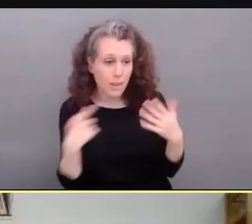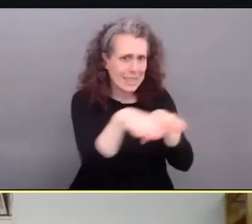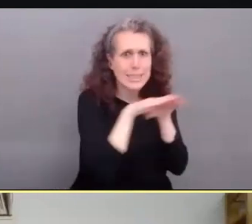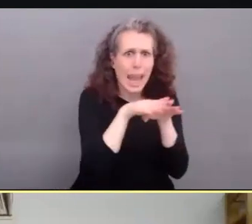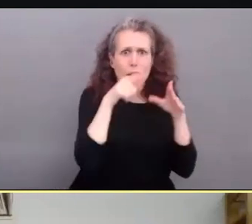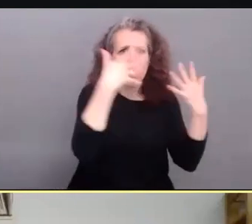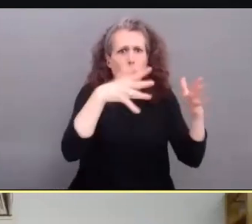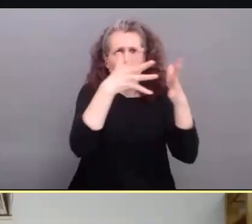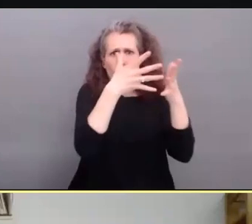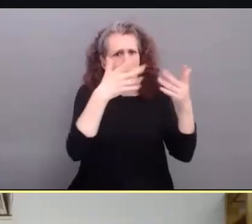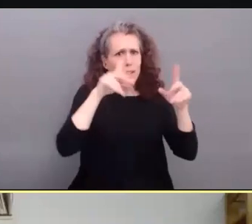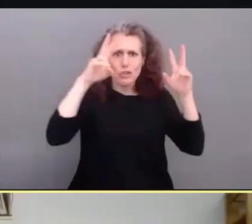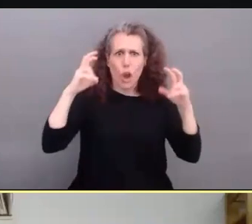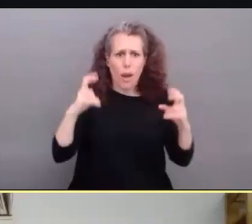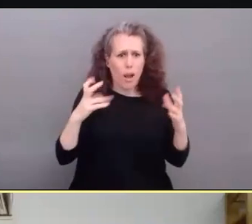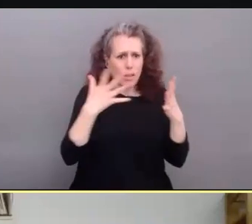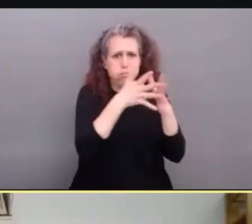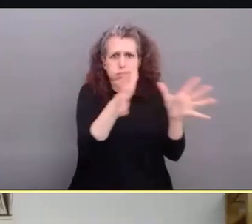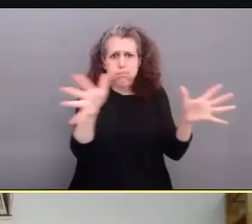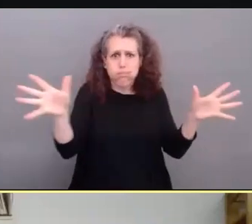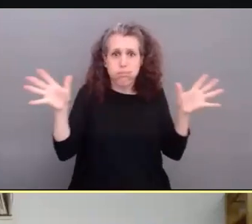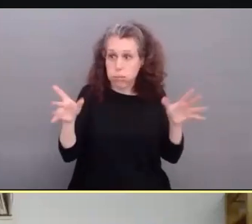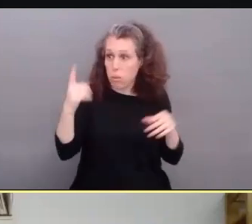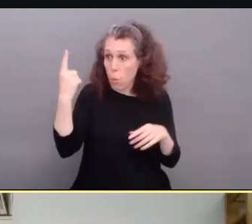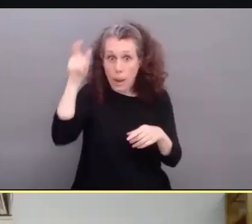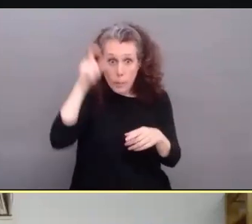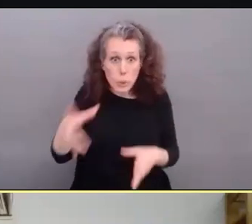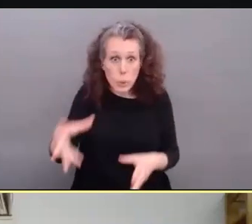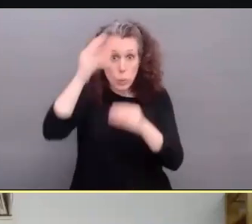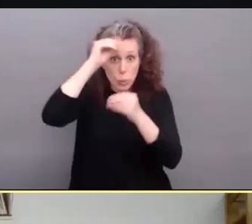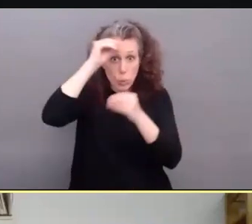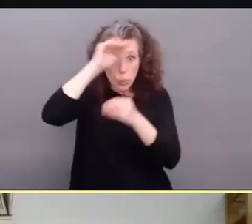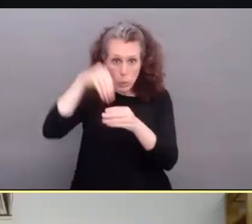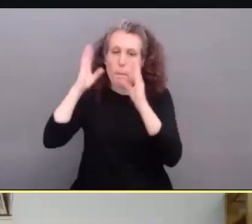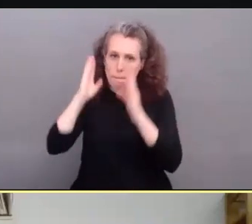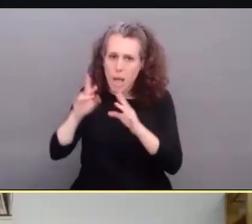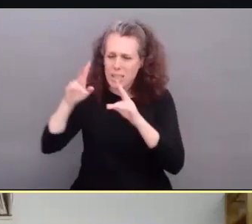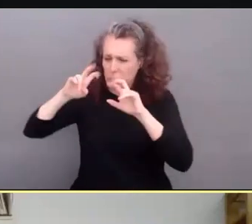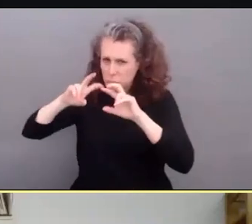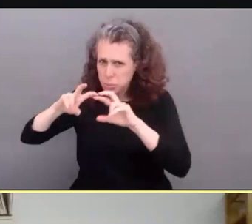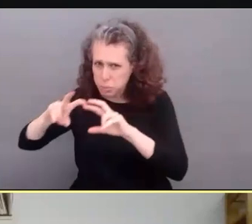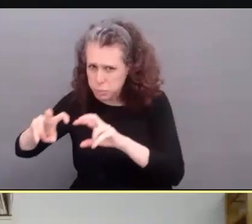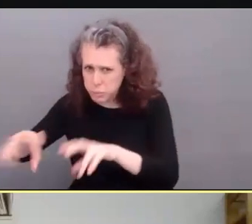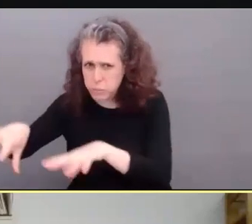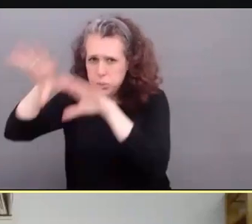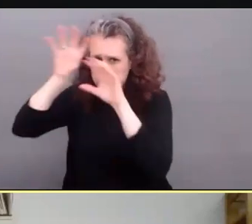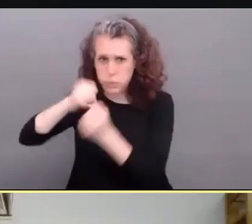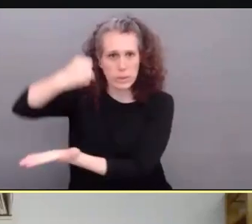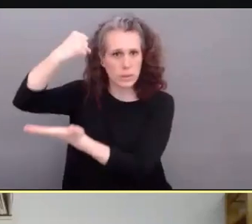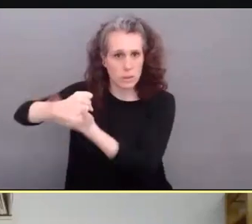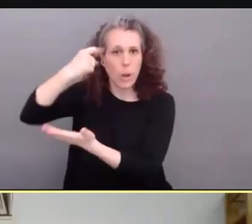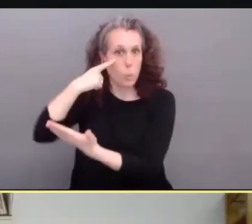broad range of topics and areas that it is a study in itself. And of course, the